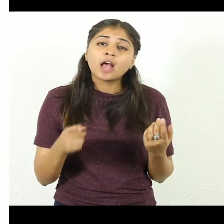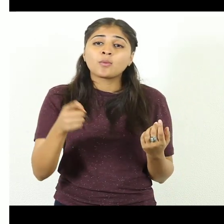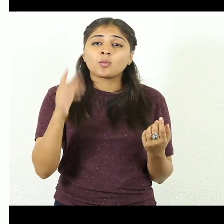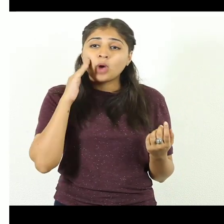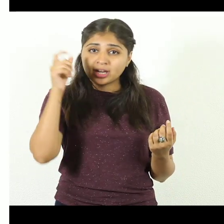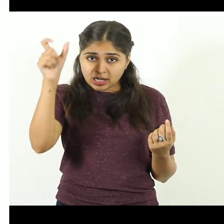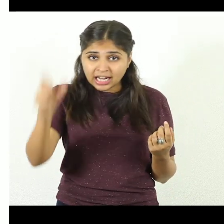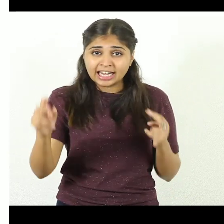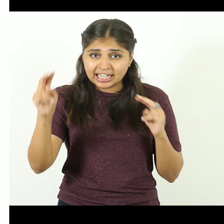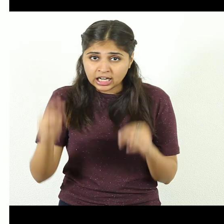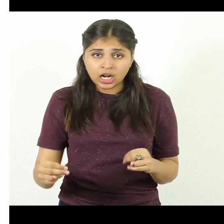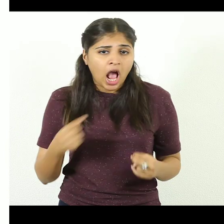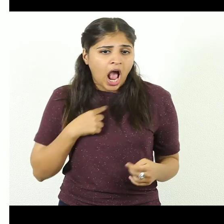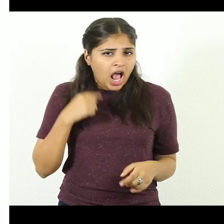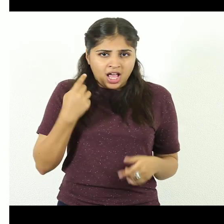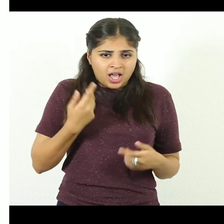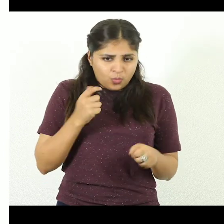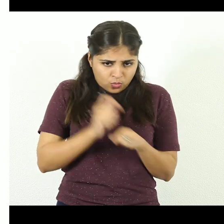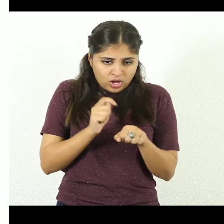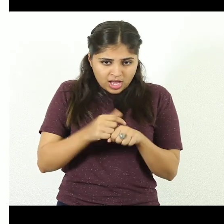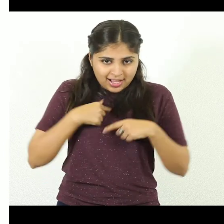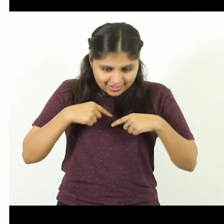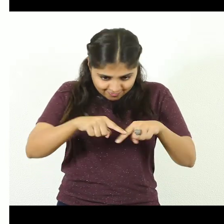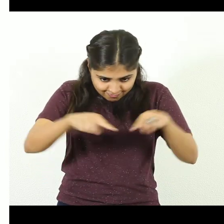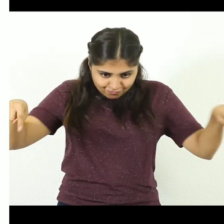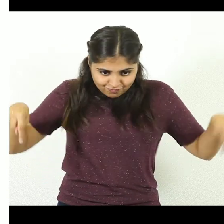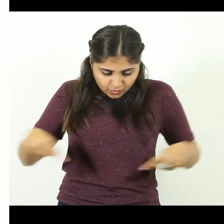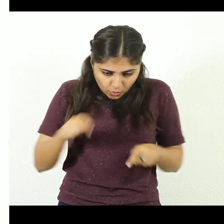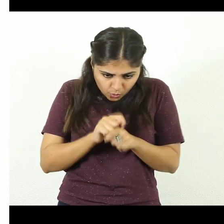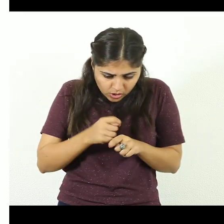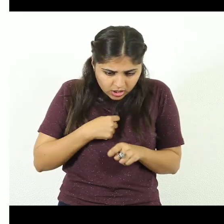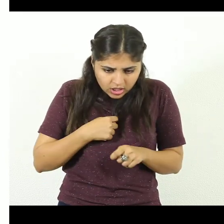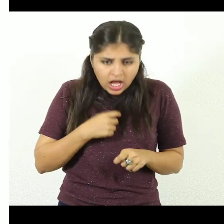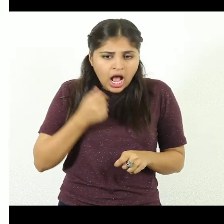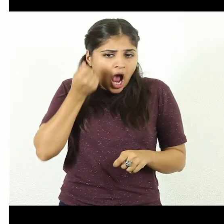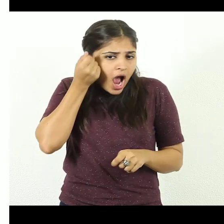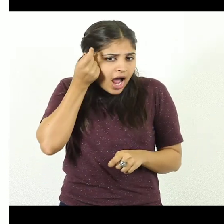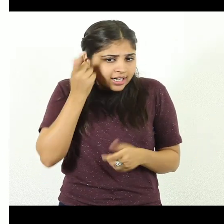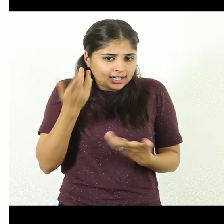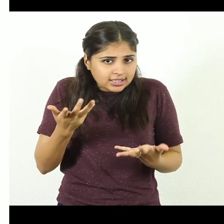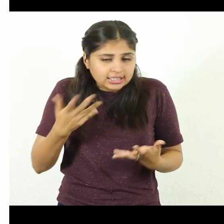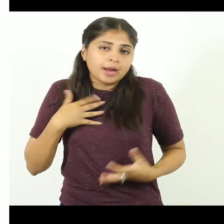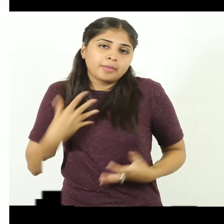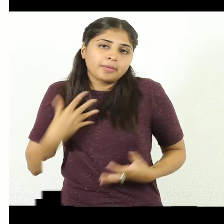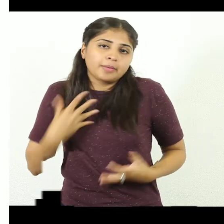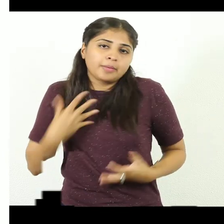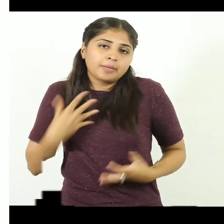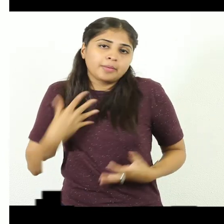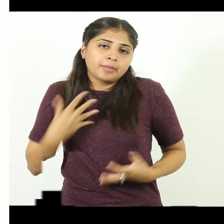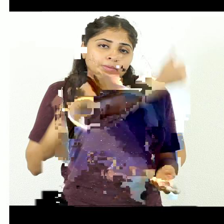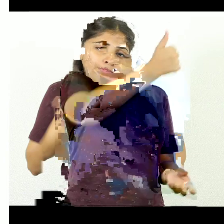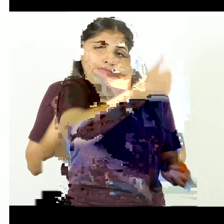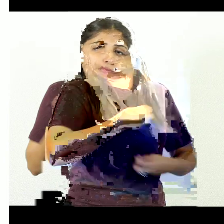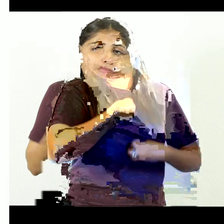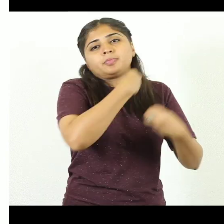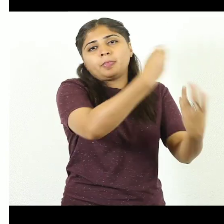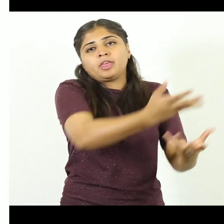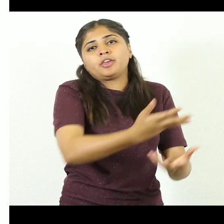sub-customer requirement is outside the scope of work or competence of the employee handling the